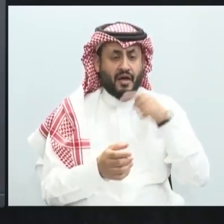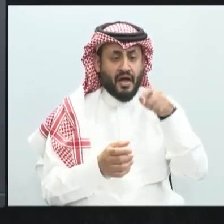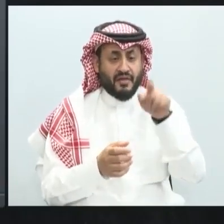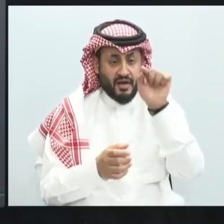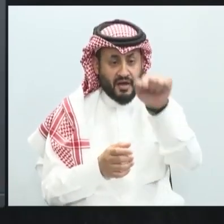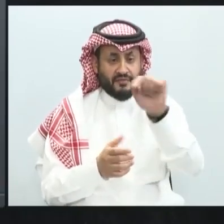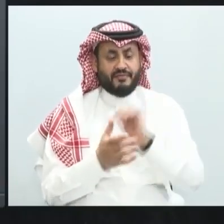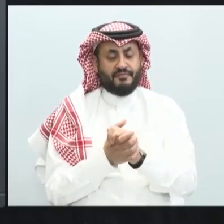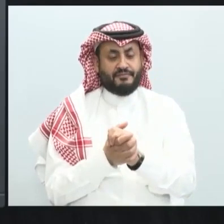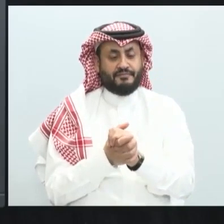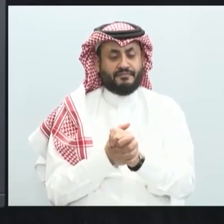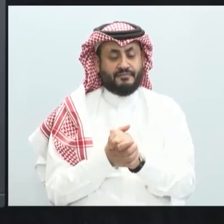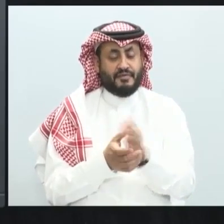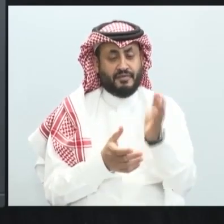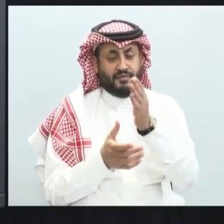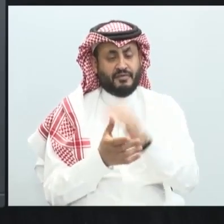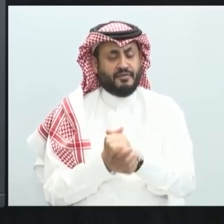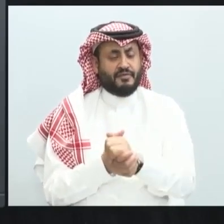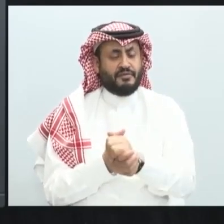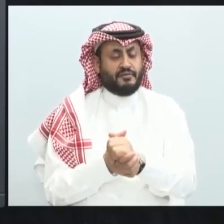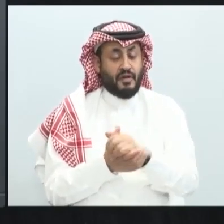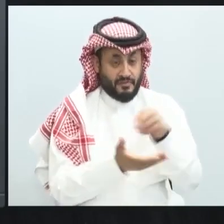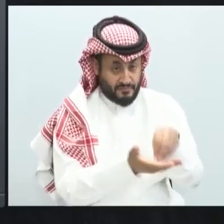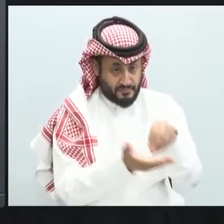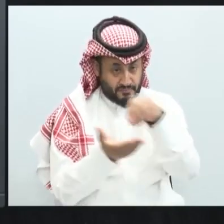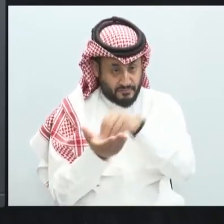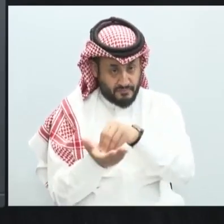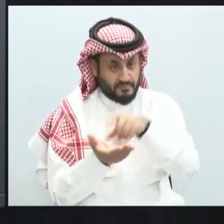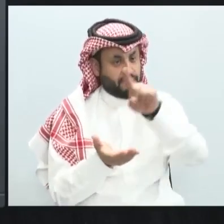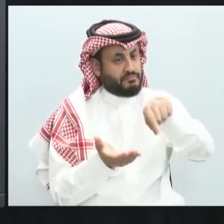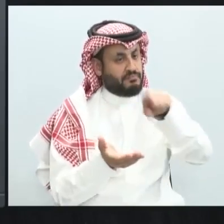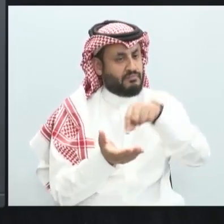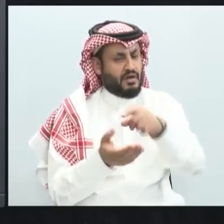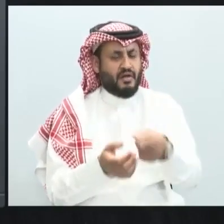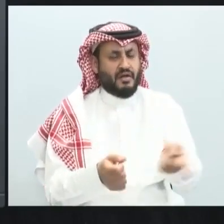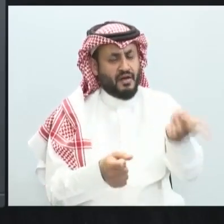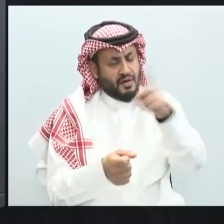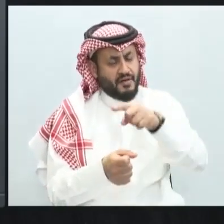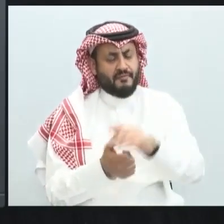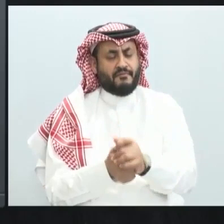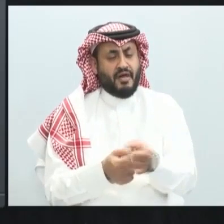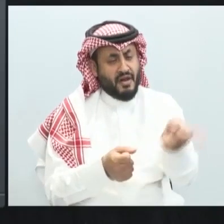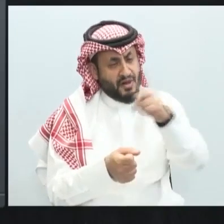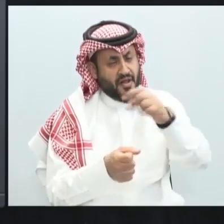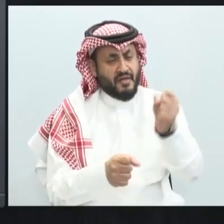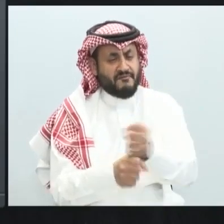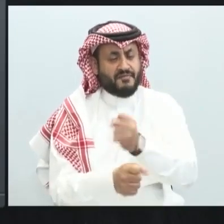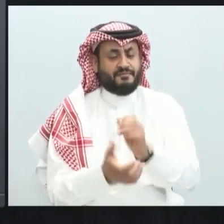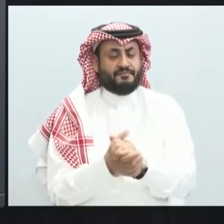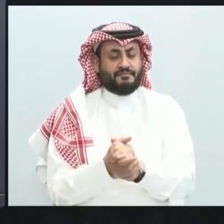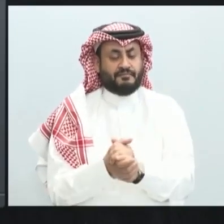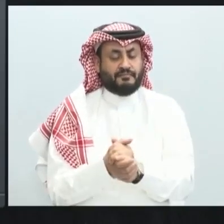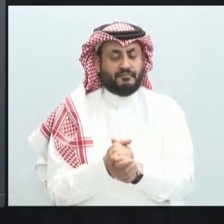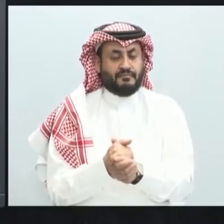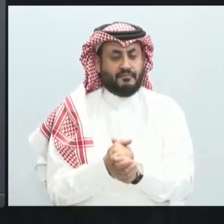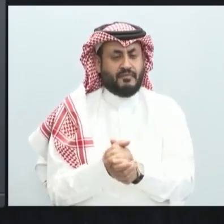going to, and what is the going to we said? Going to is not for a place. Going to is